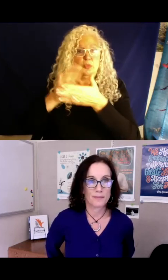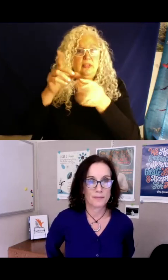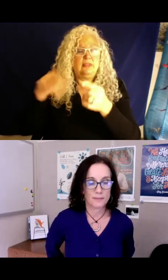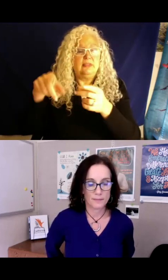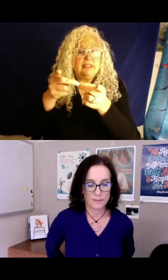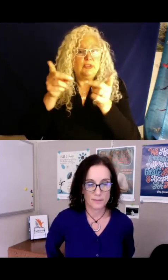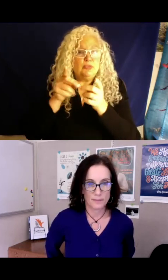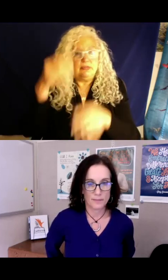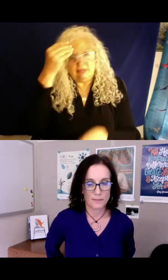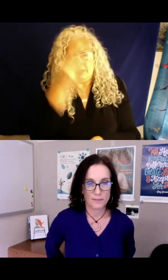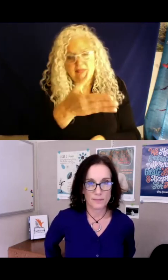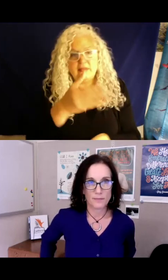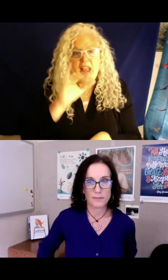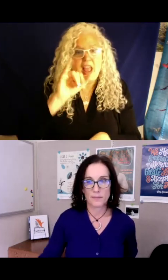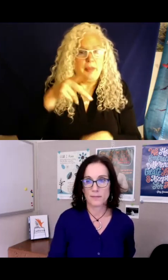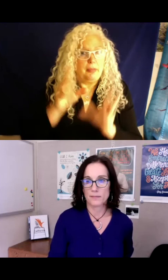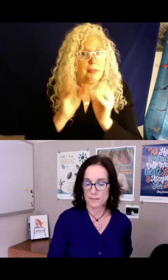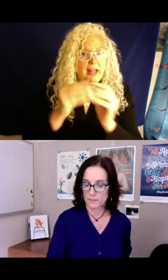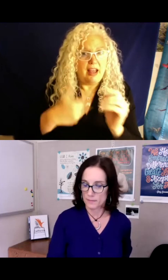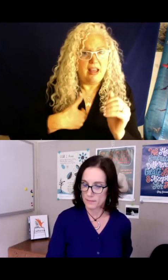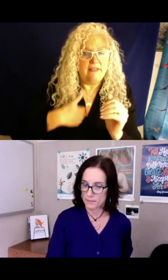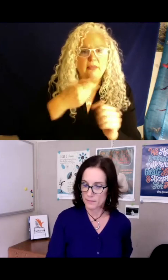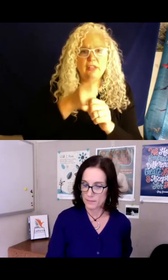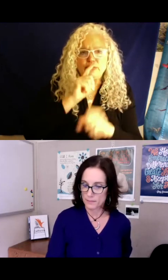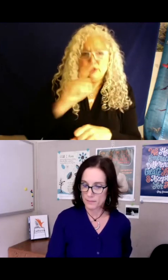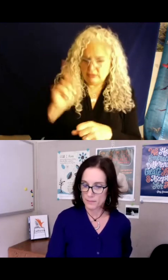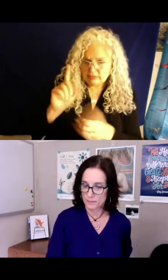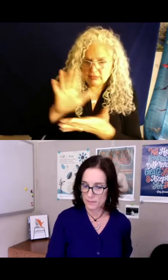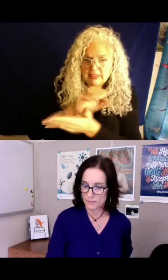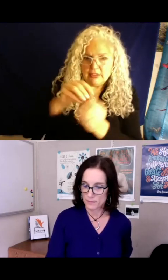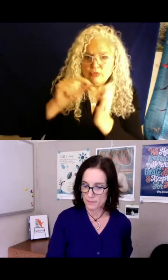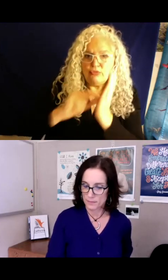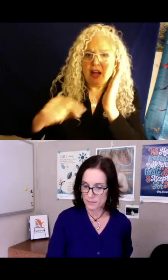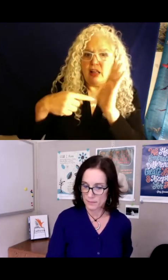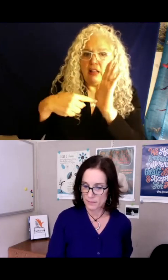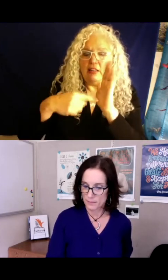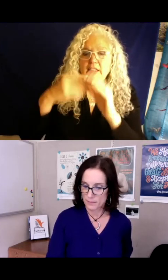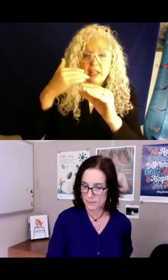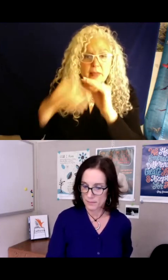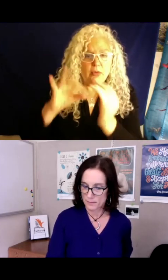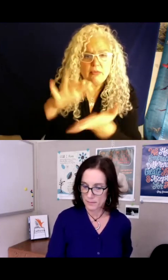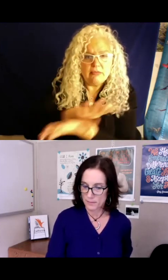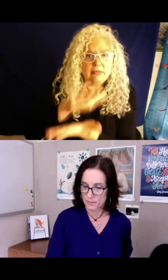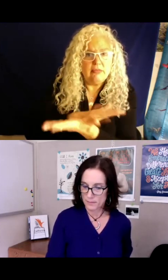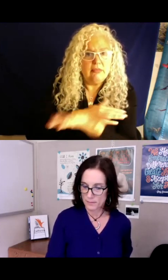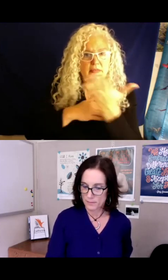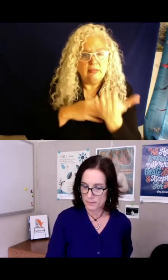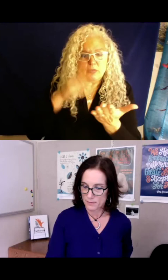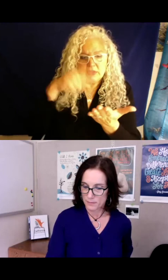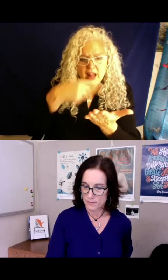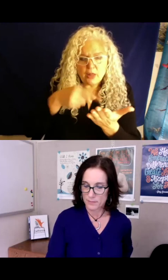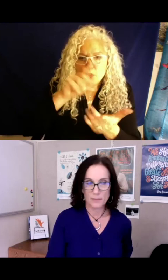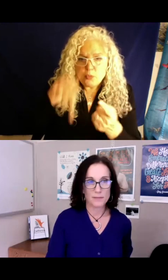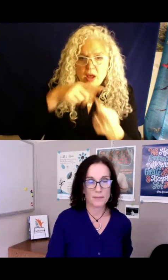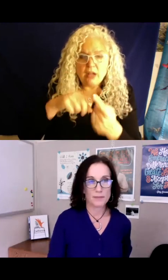Now, when the school district lets you know that they're having an IEP meeting, make sure that you get that in writing,